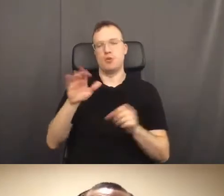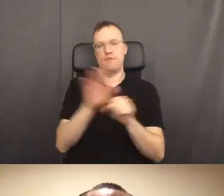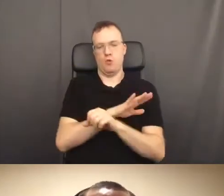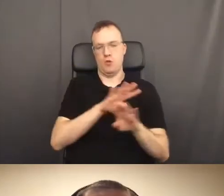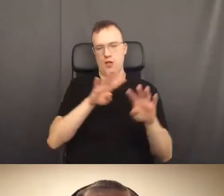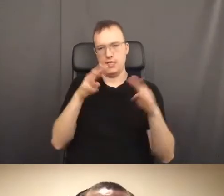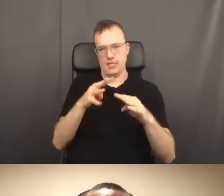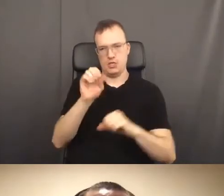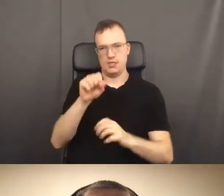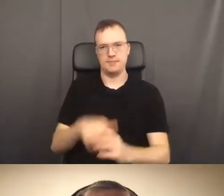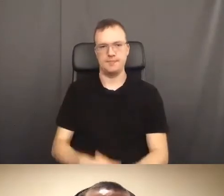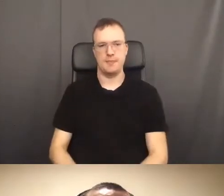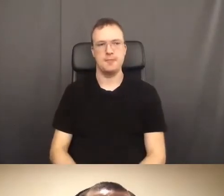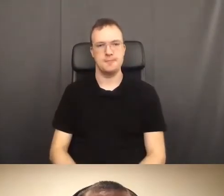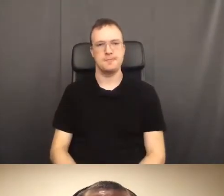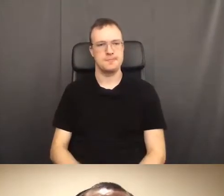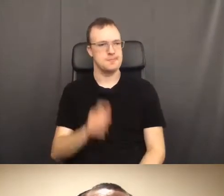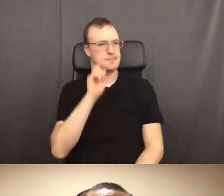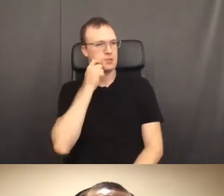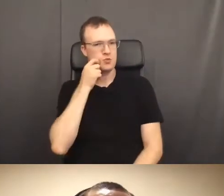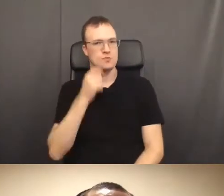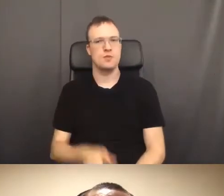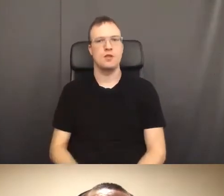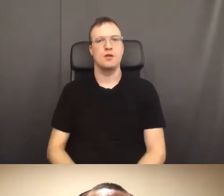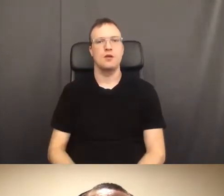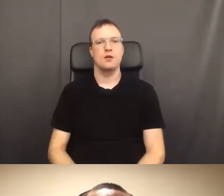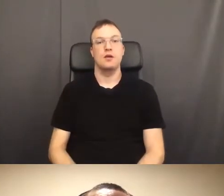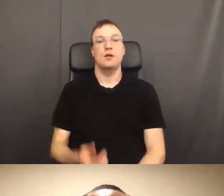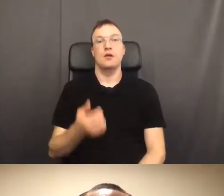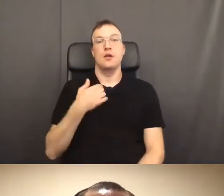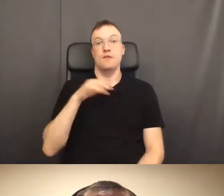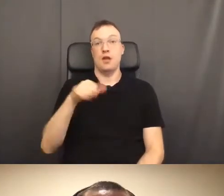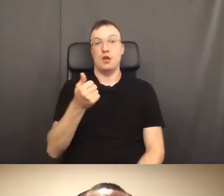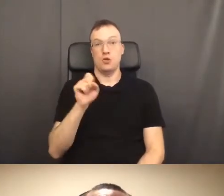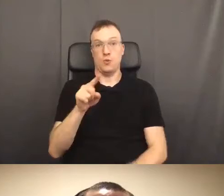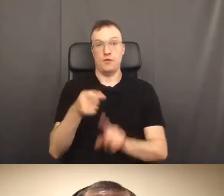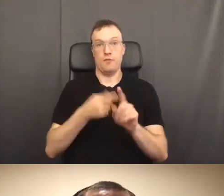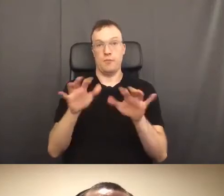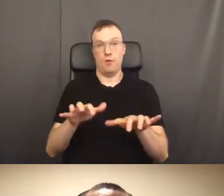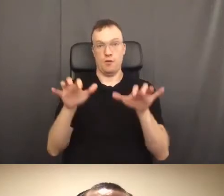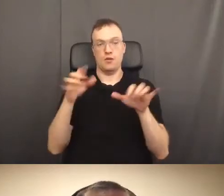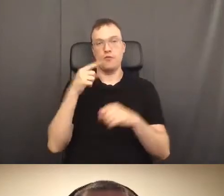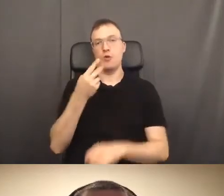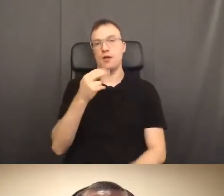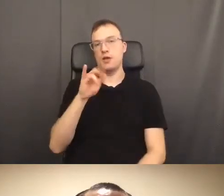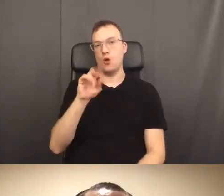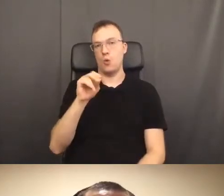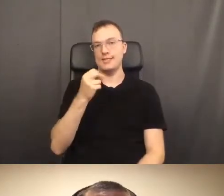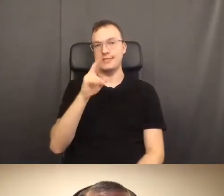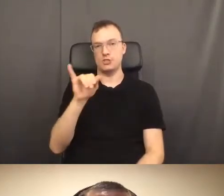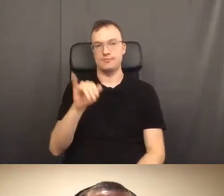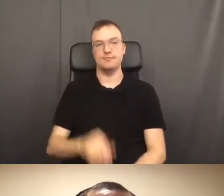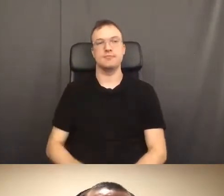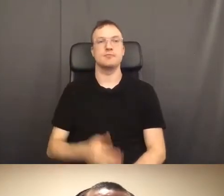Right. Cool. We have another question from the audience for Hiroshi. So thank